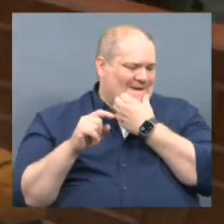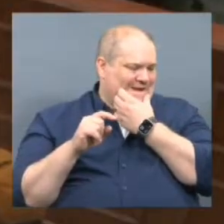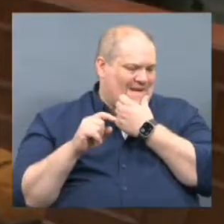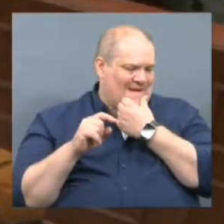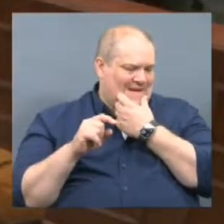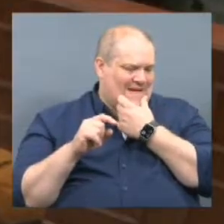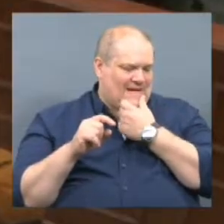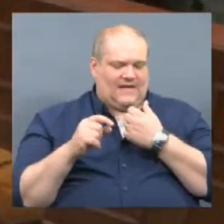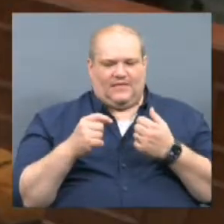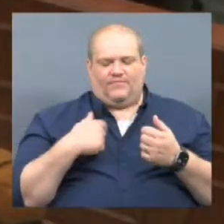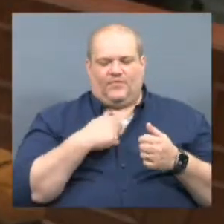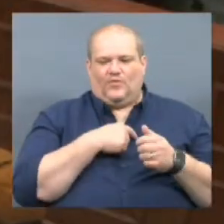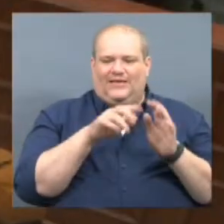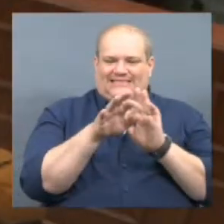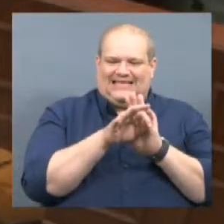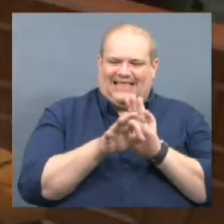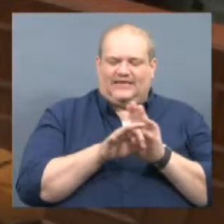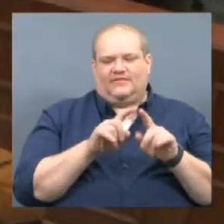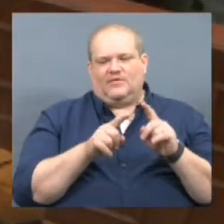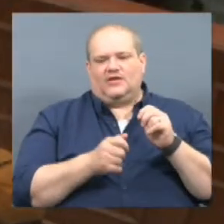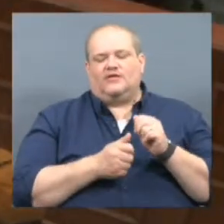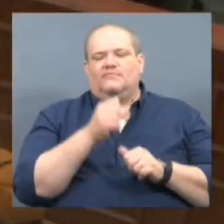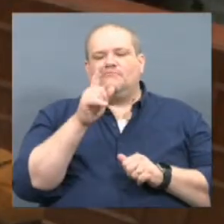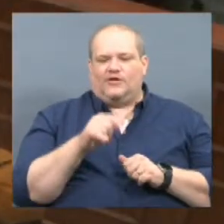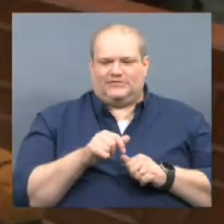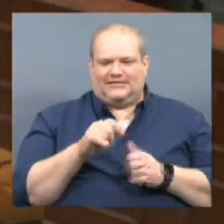I don't want to say we're selective, but mostly